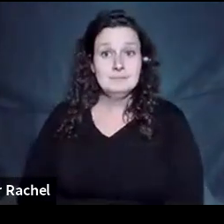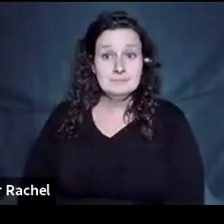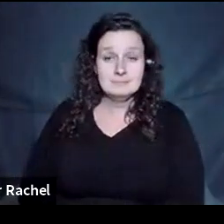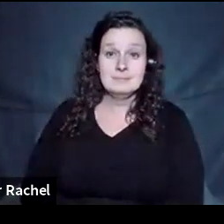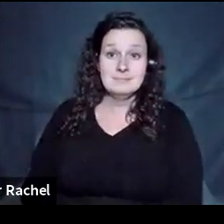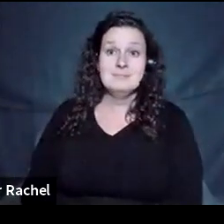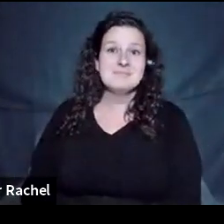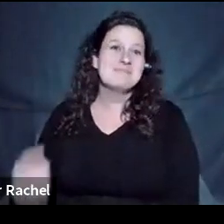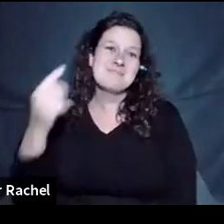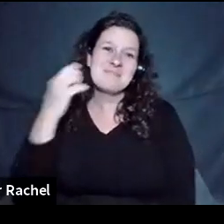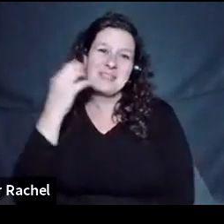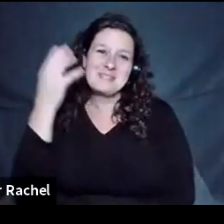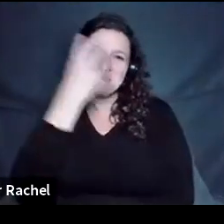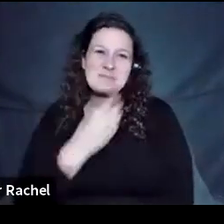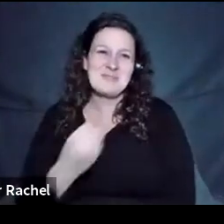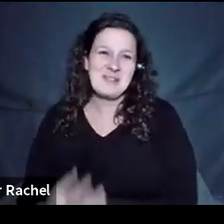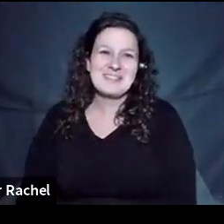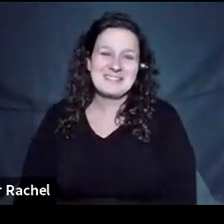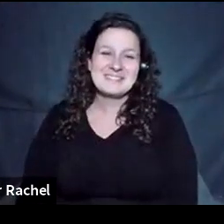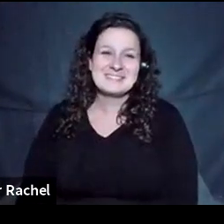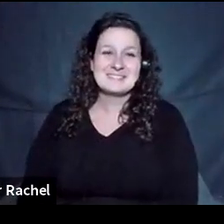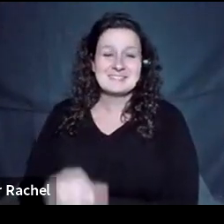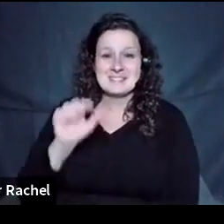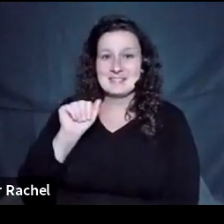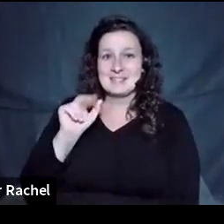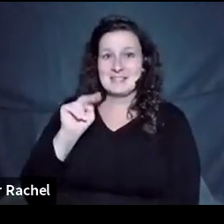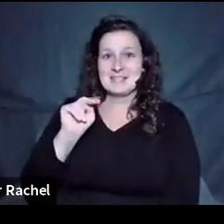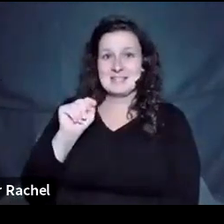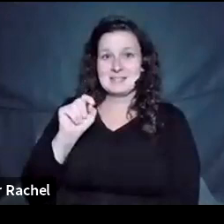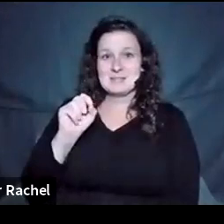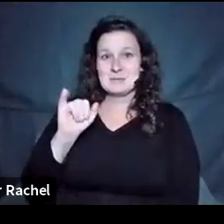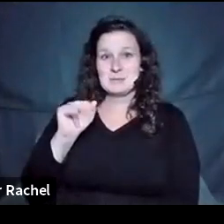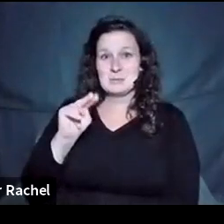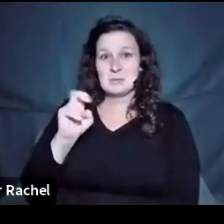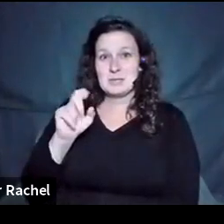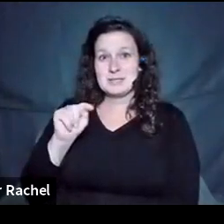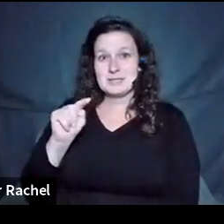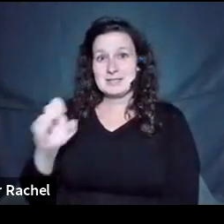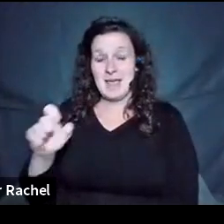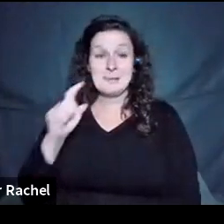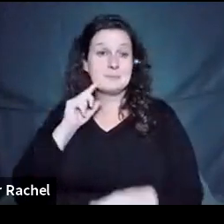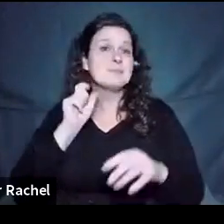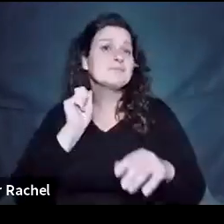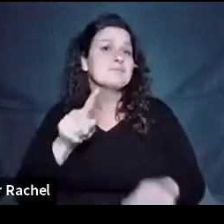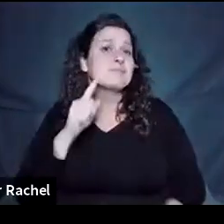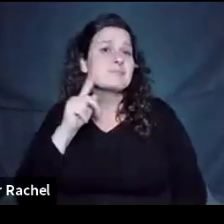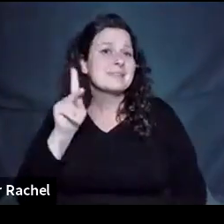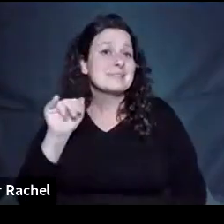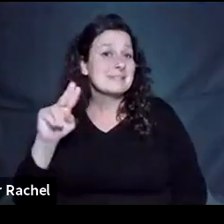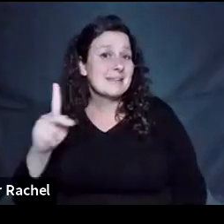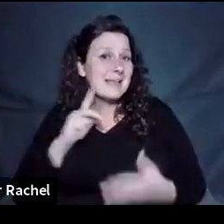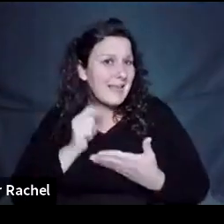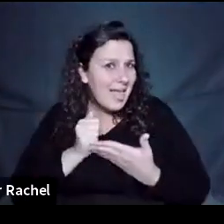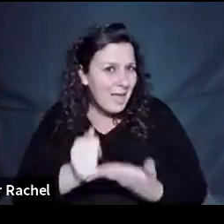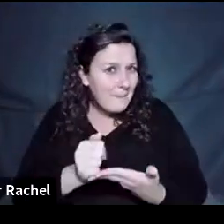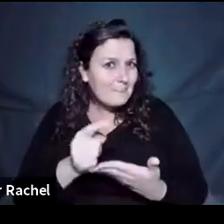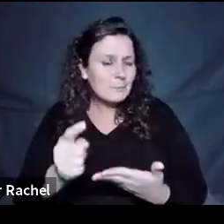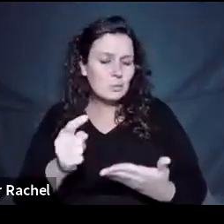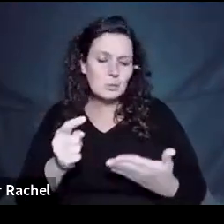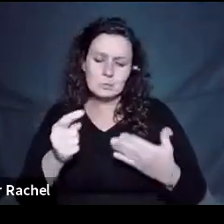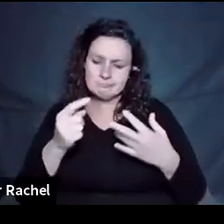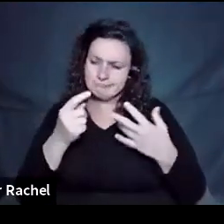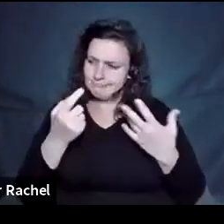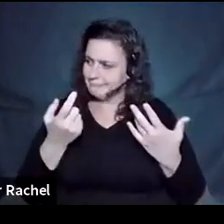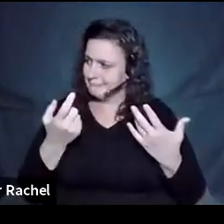That's beautiful. Antoinette, how about you? Has kink helped you in any way access your